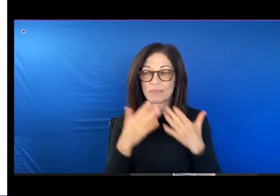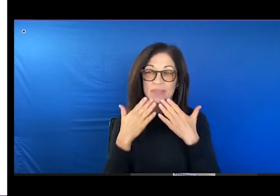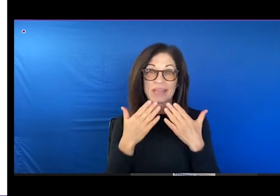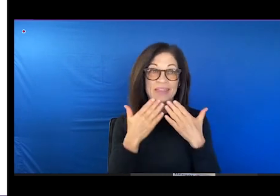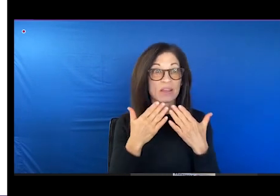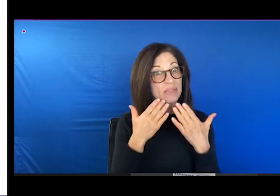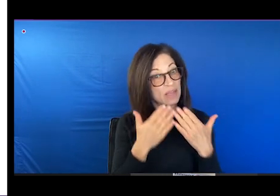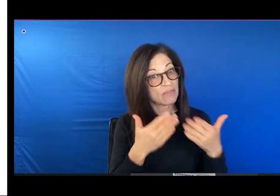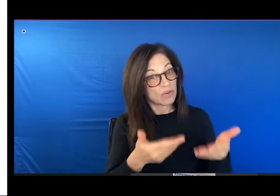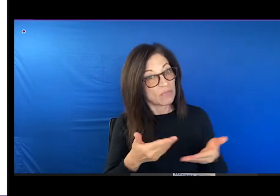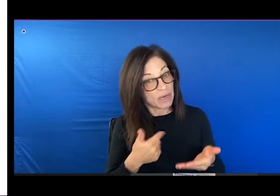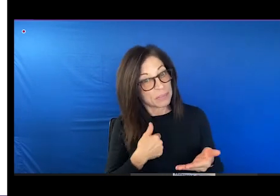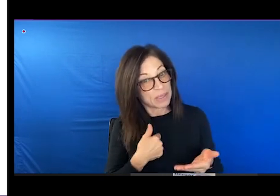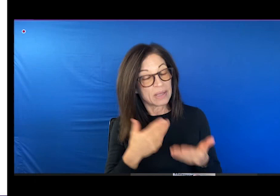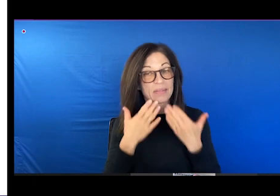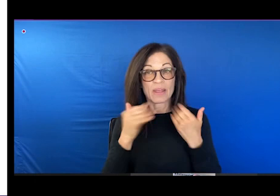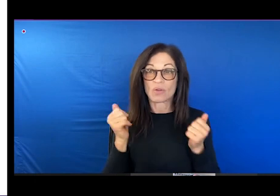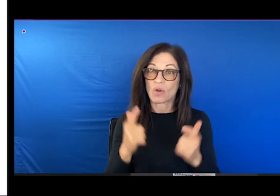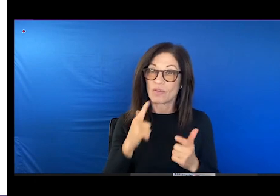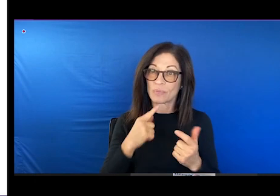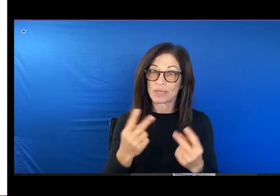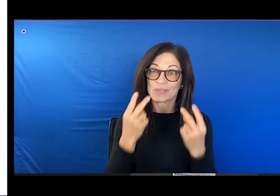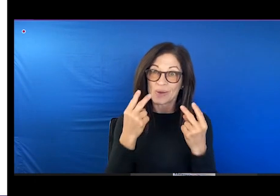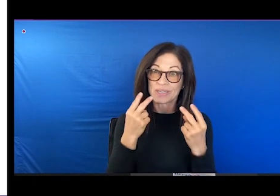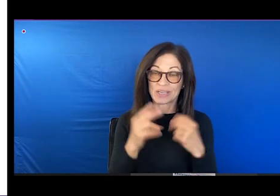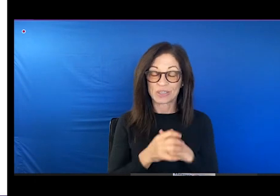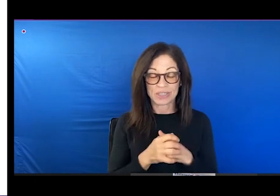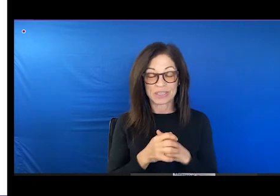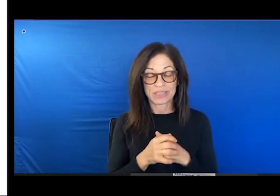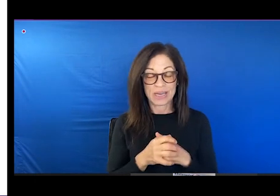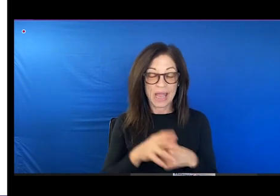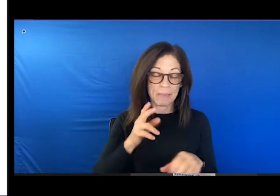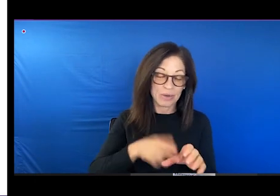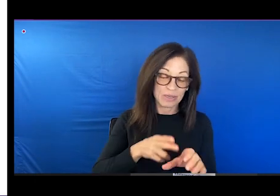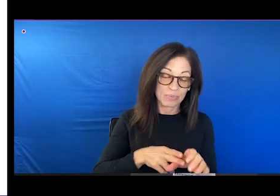those connections. Thank you. Thank you for inviting me. Thank you all for being